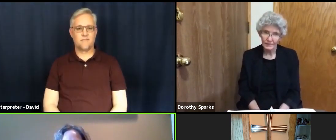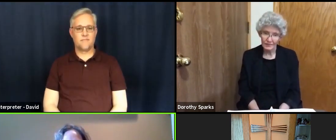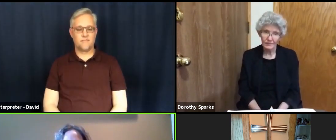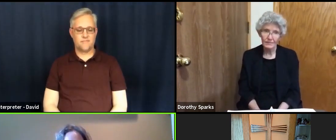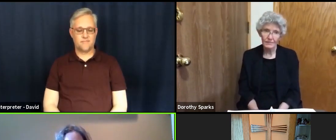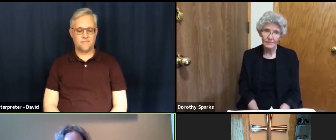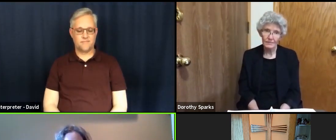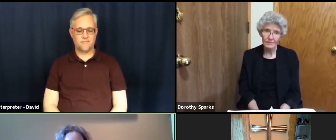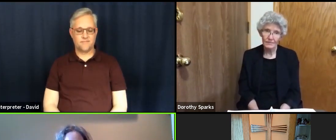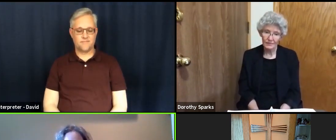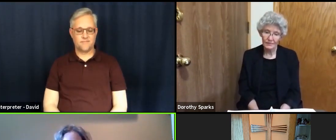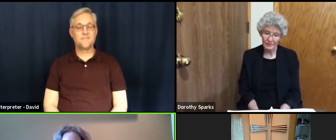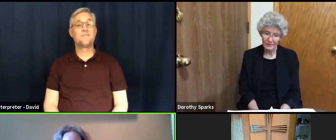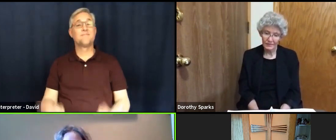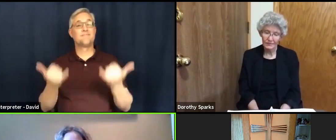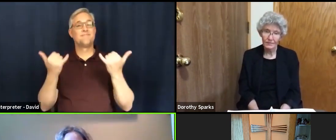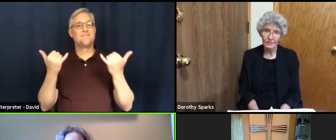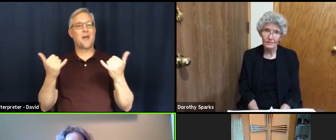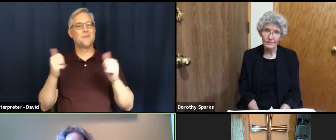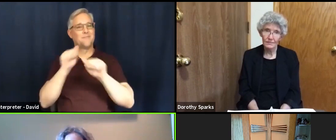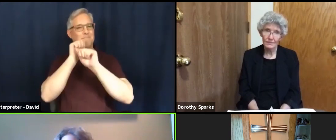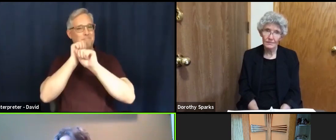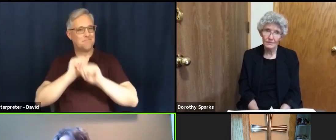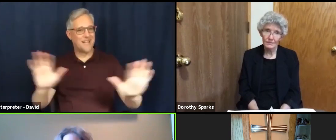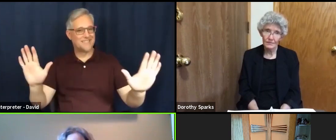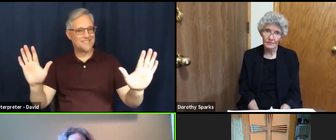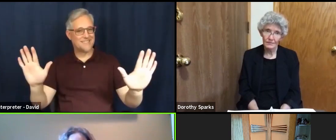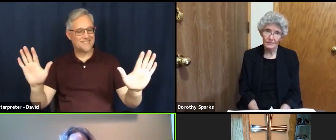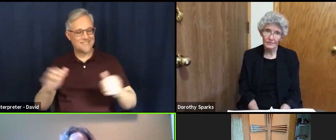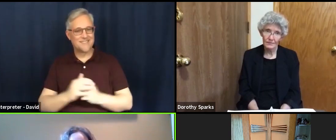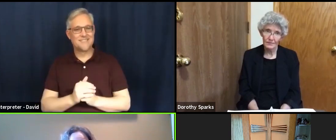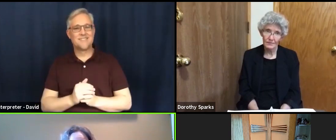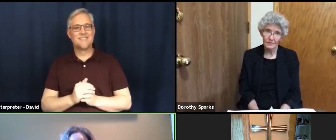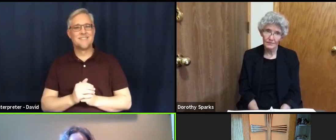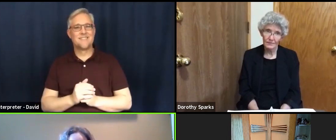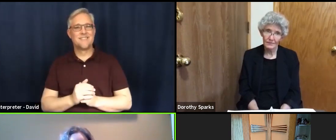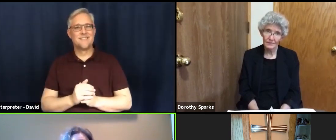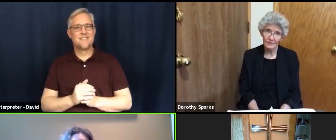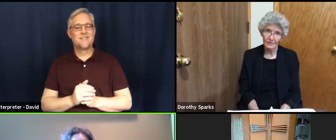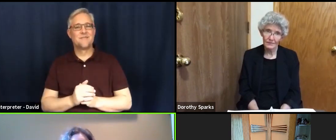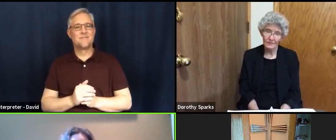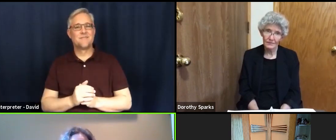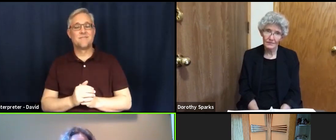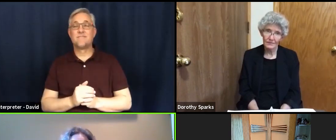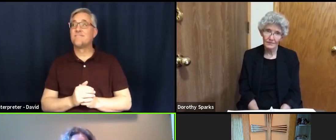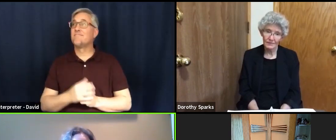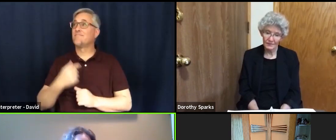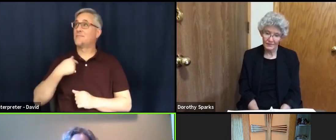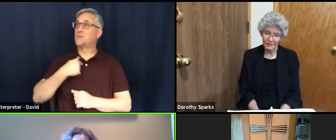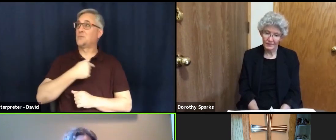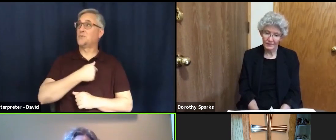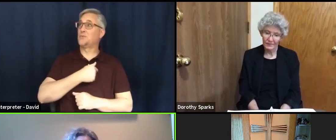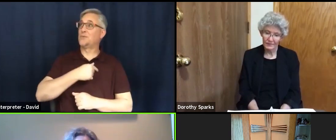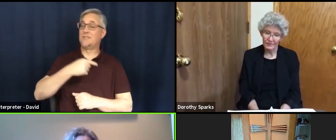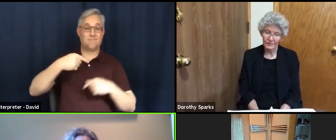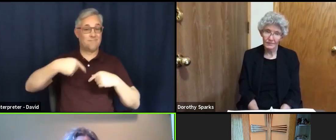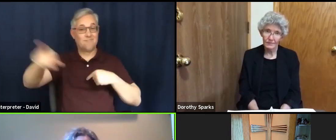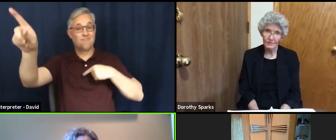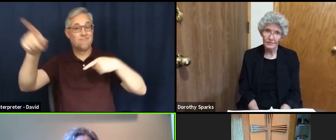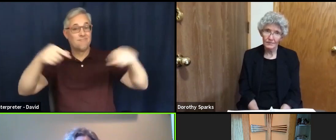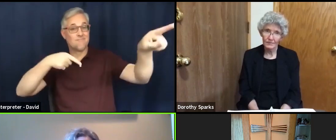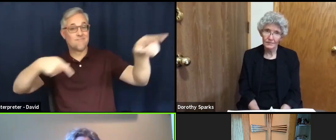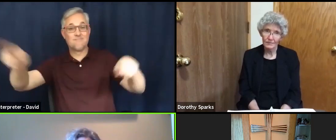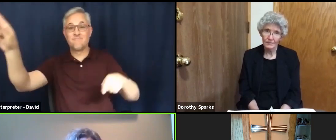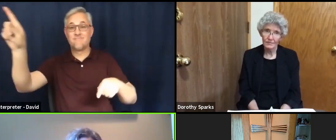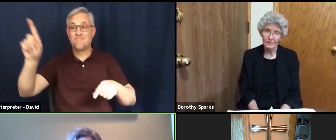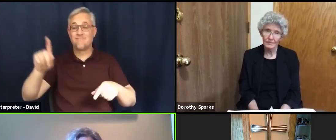And now the blessing that goes with us as we are sent out into the world. We're not scattered.